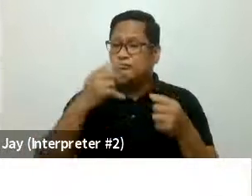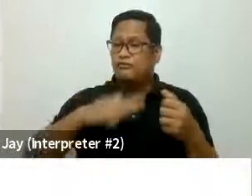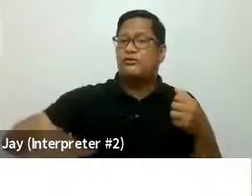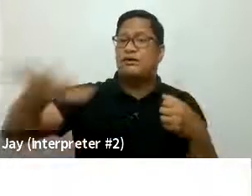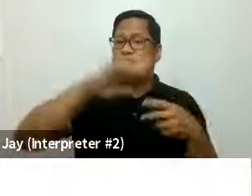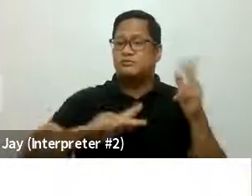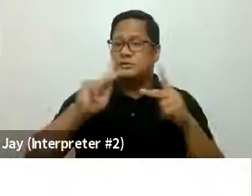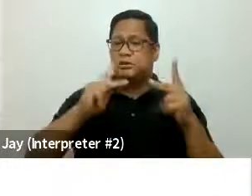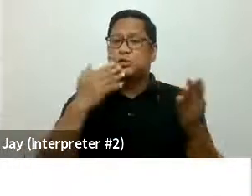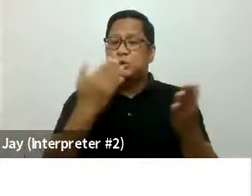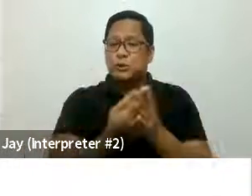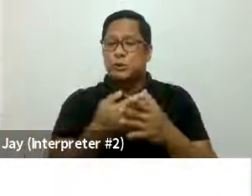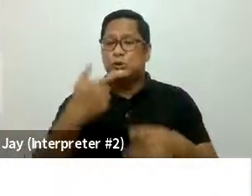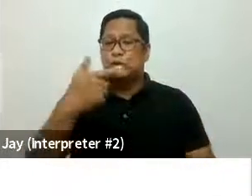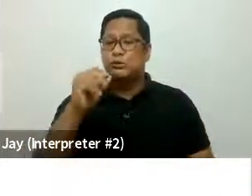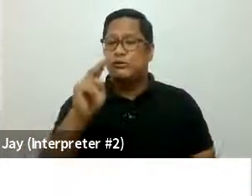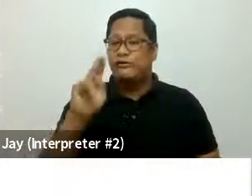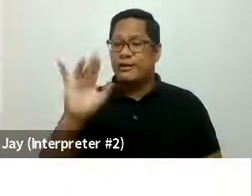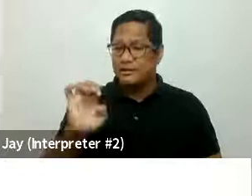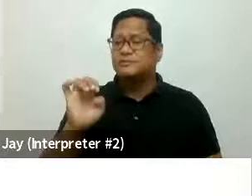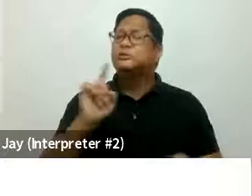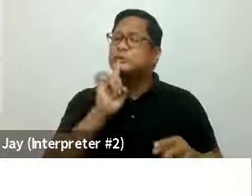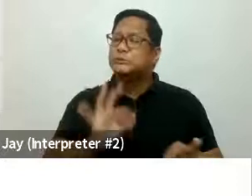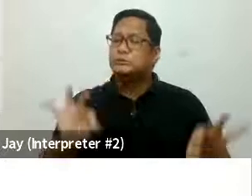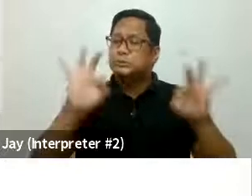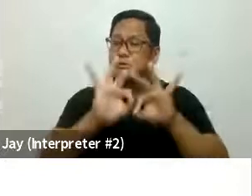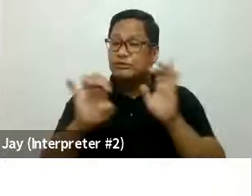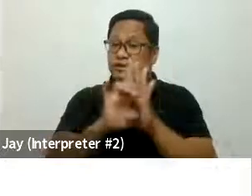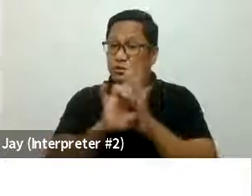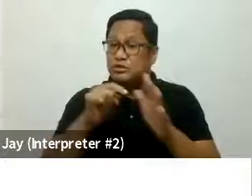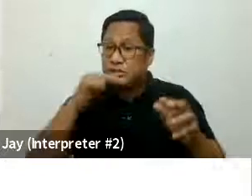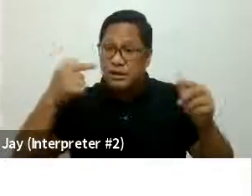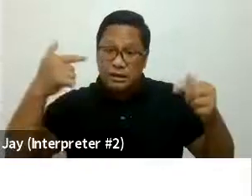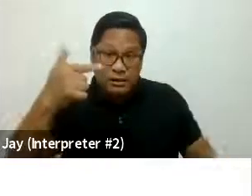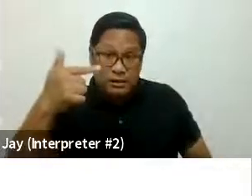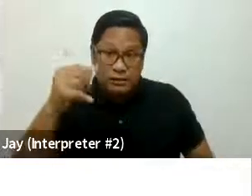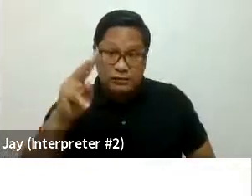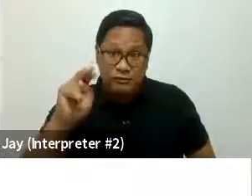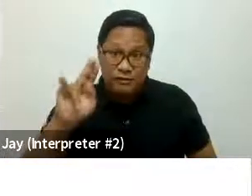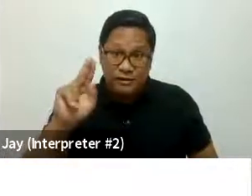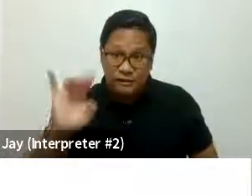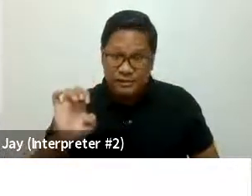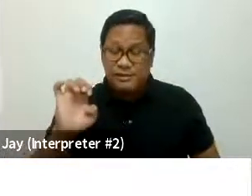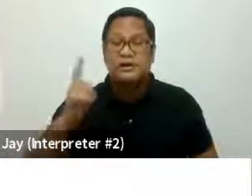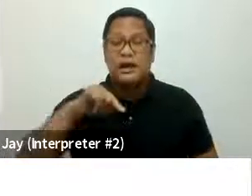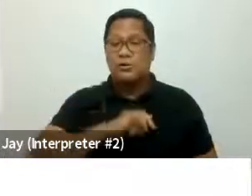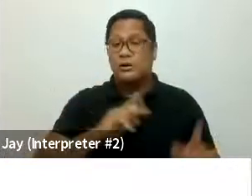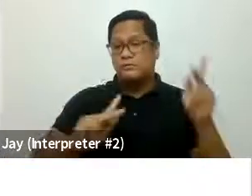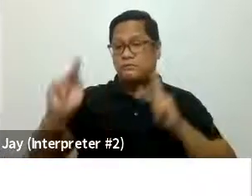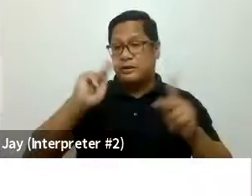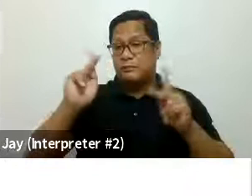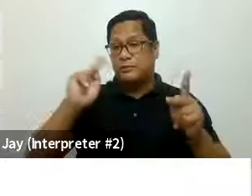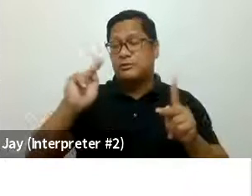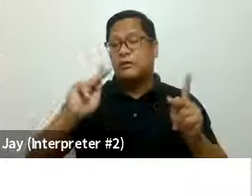Good governance is essential. And when we say governance, our civil society is part and